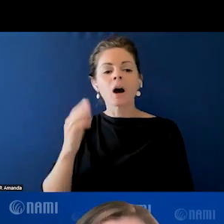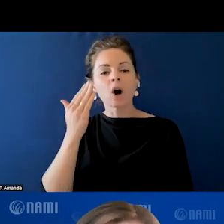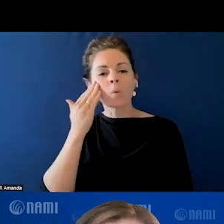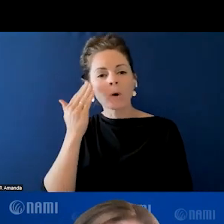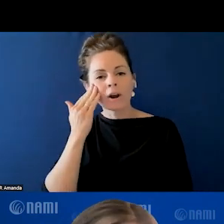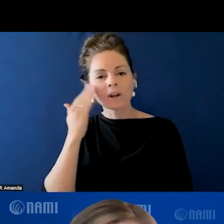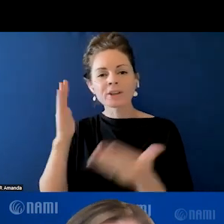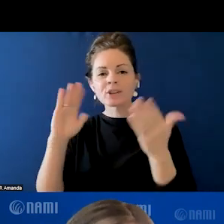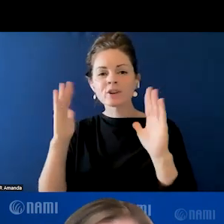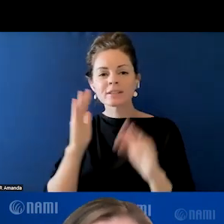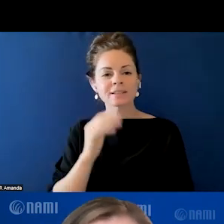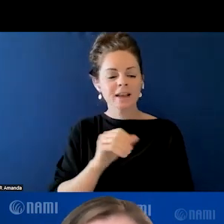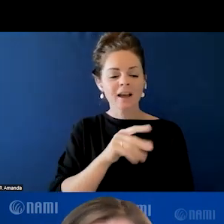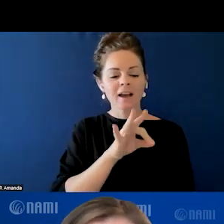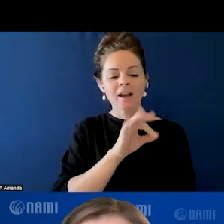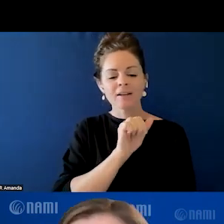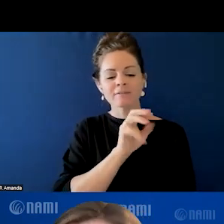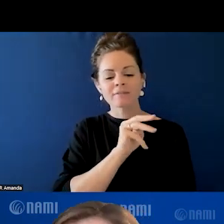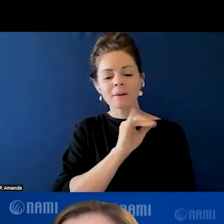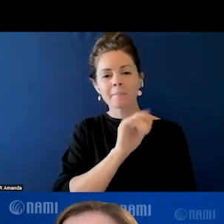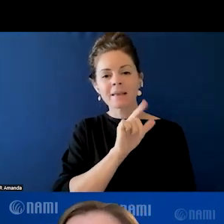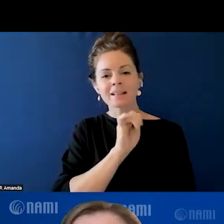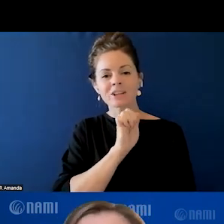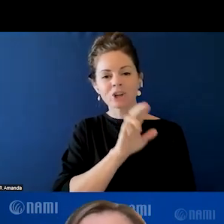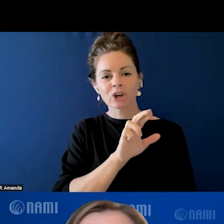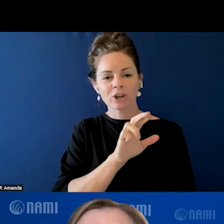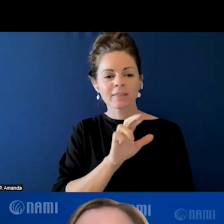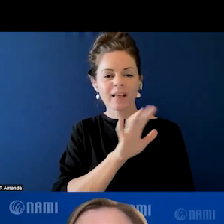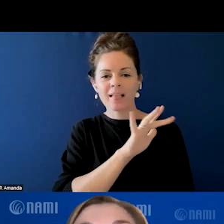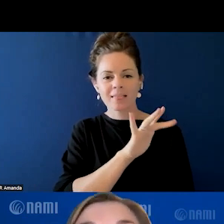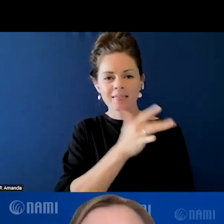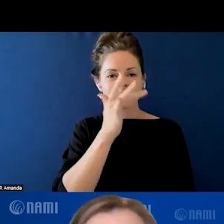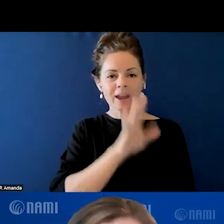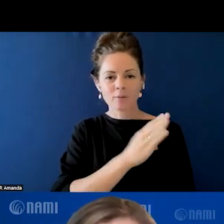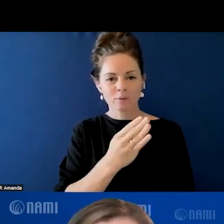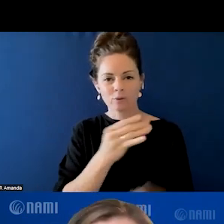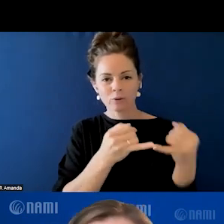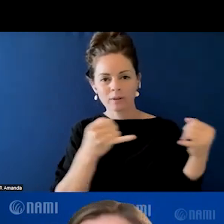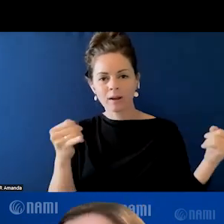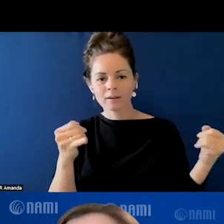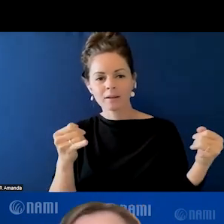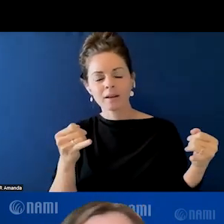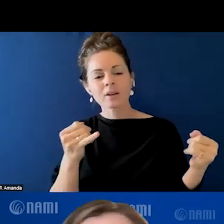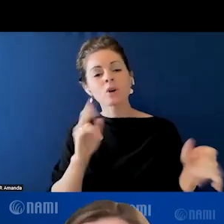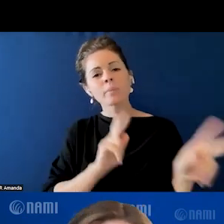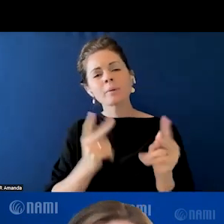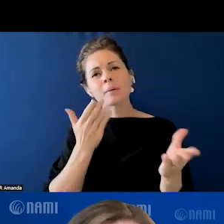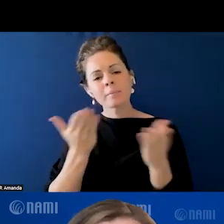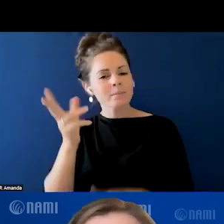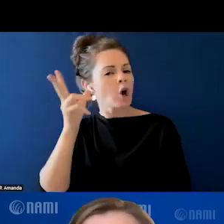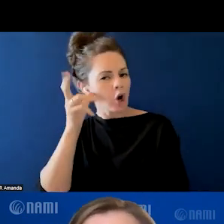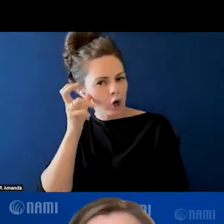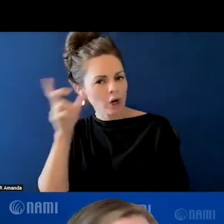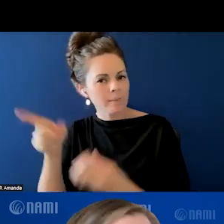versus familiarity, the light blue line, mean? So awareness is, people may have heard of 988. They don't necessarily know what